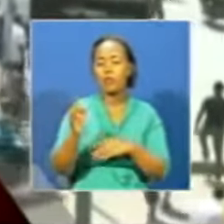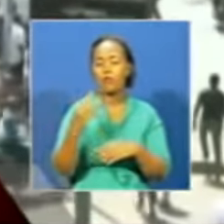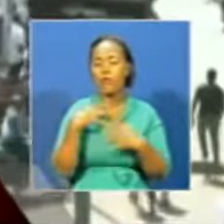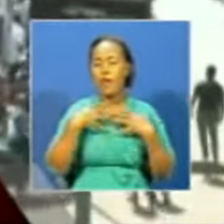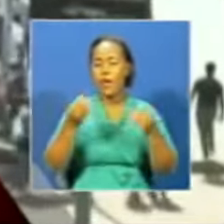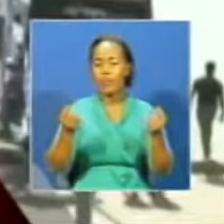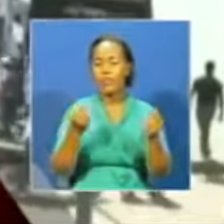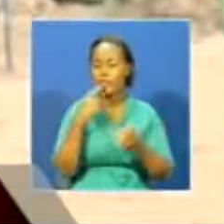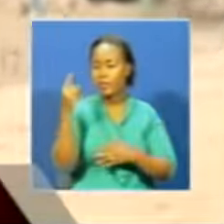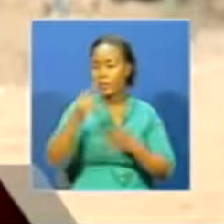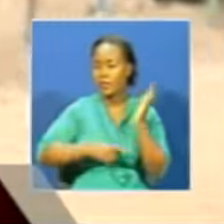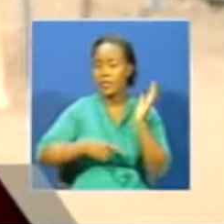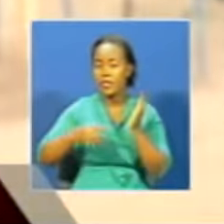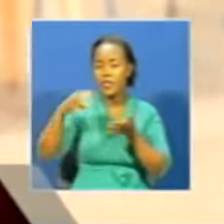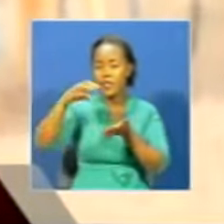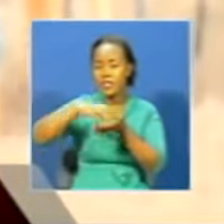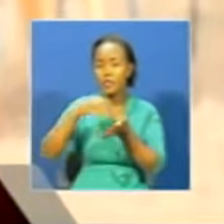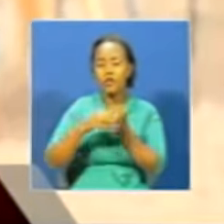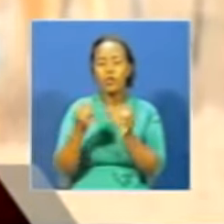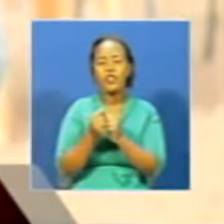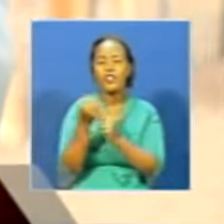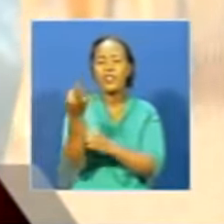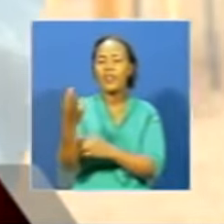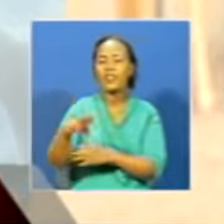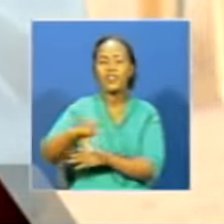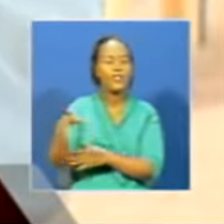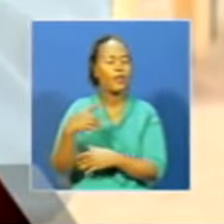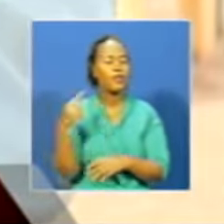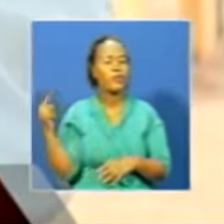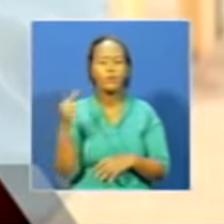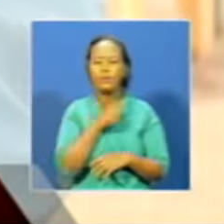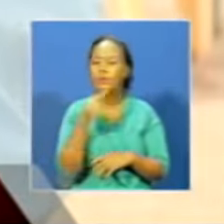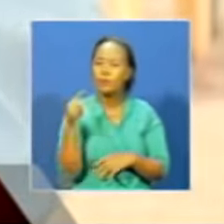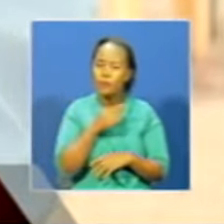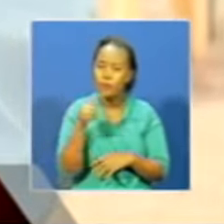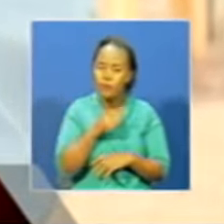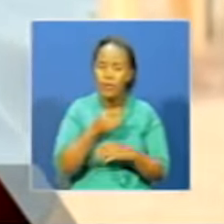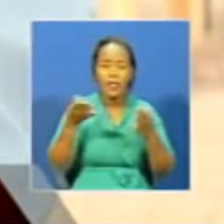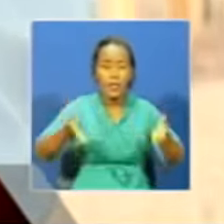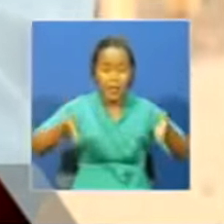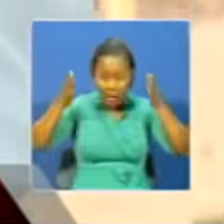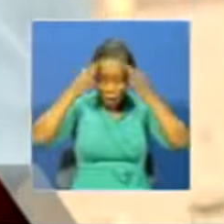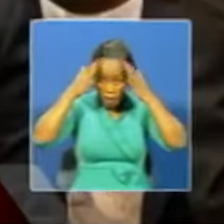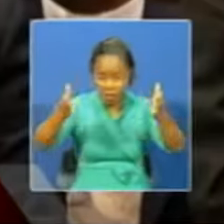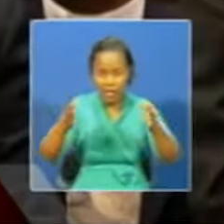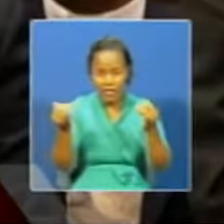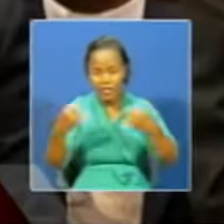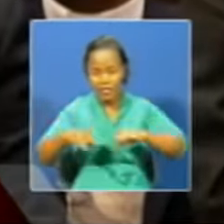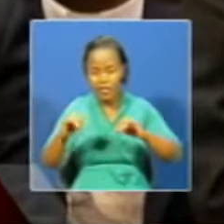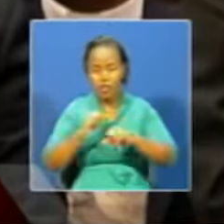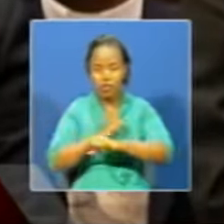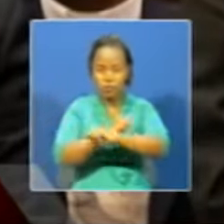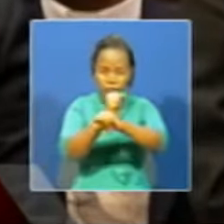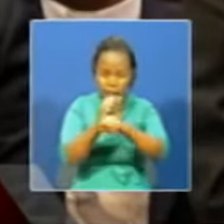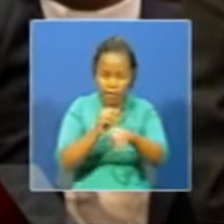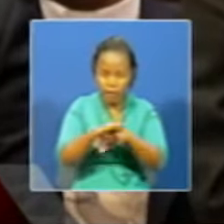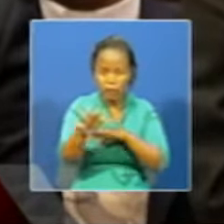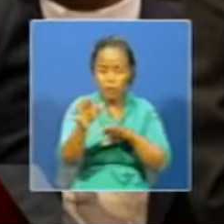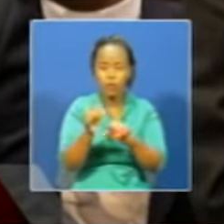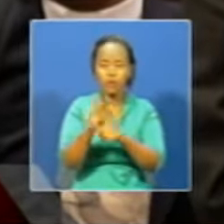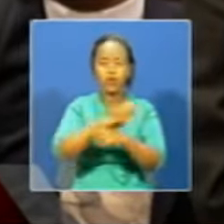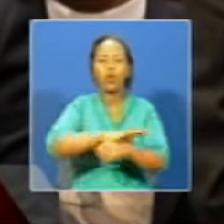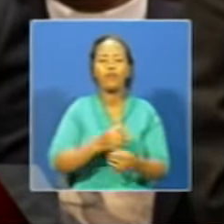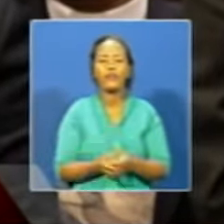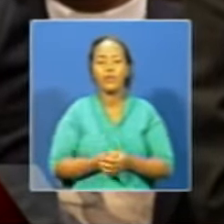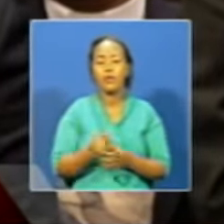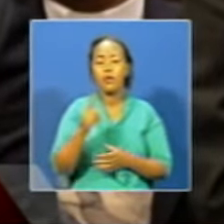13 counties remain critical and they are currently focused on managing spread of the new variants. And one key thing of concern